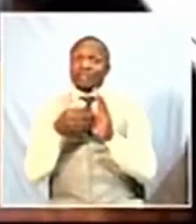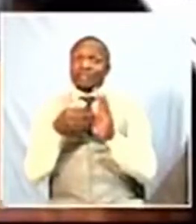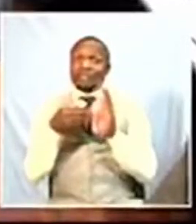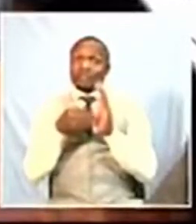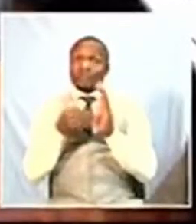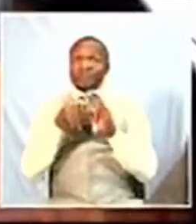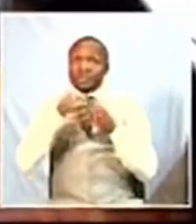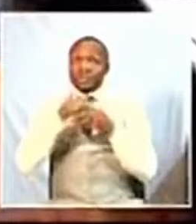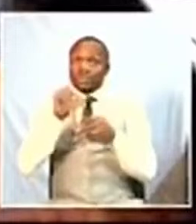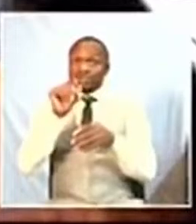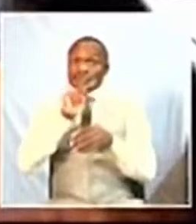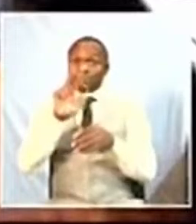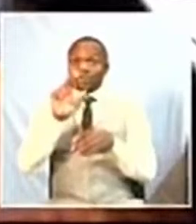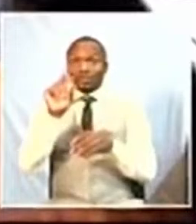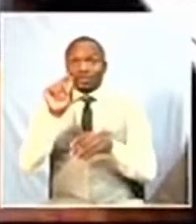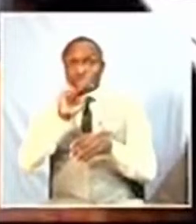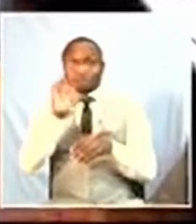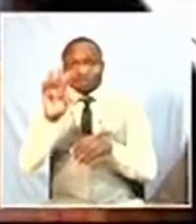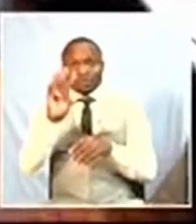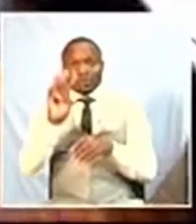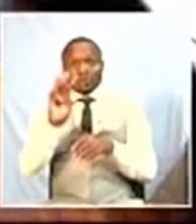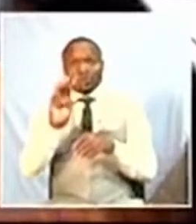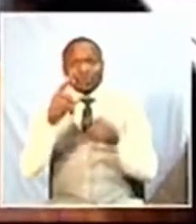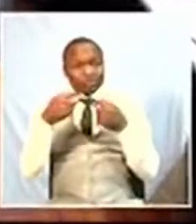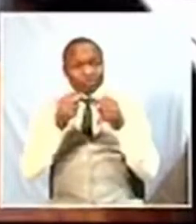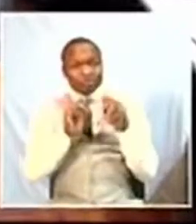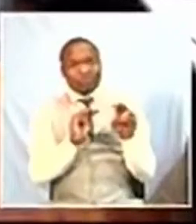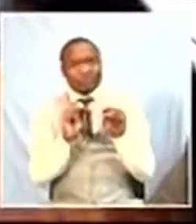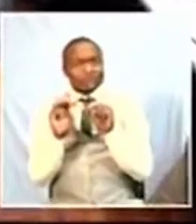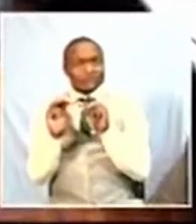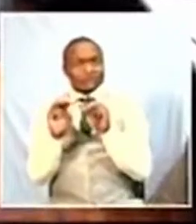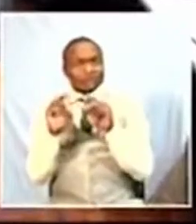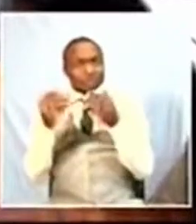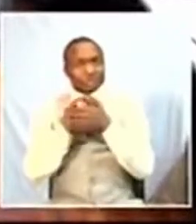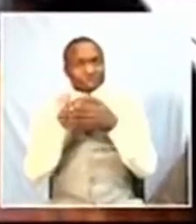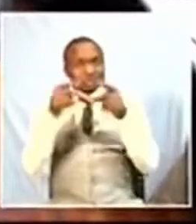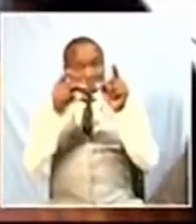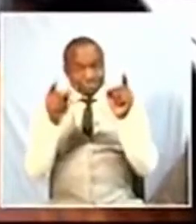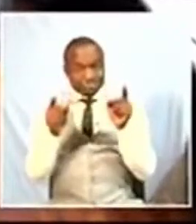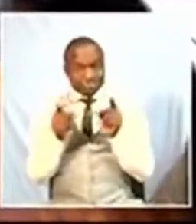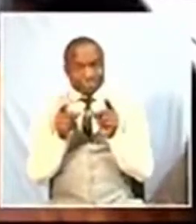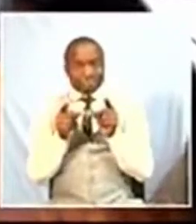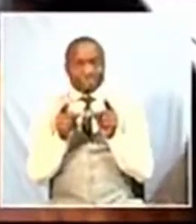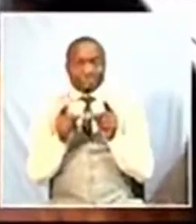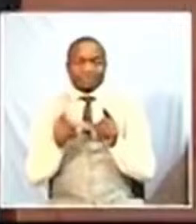2023. The whole of 2024 we are trying to shift to new site.